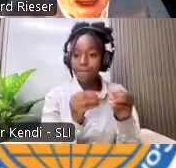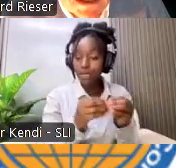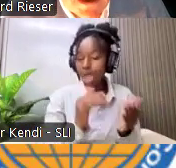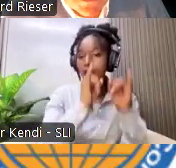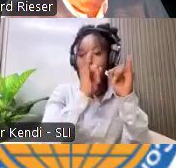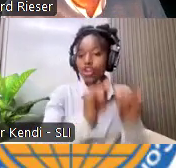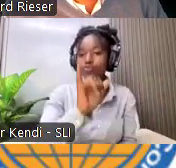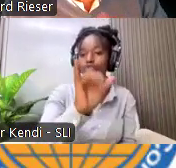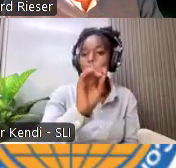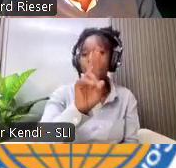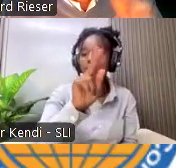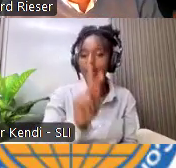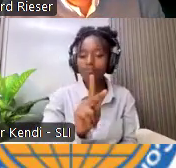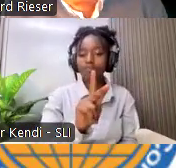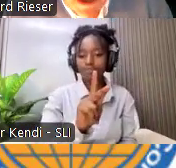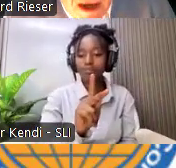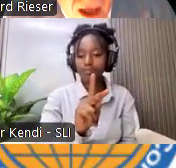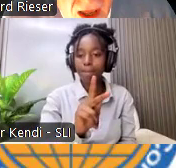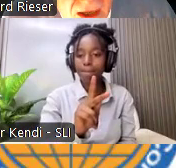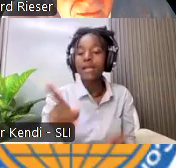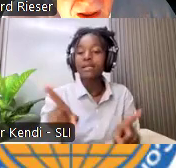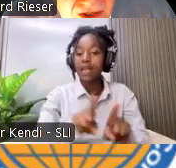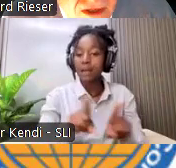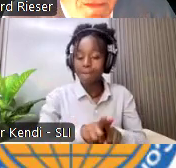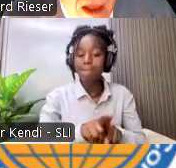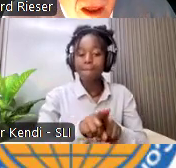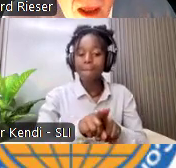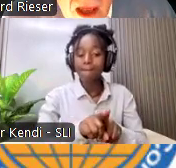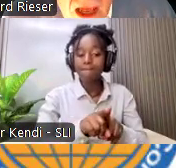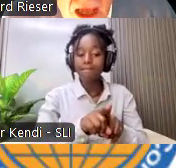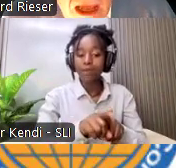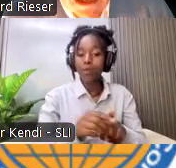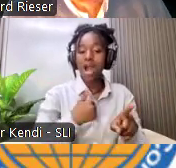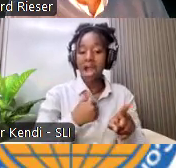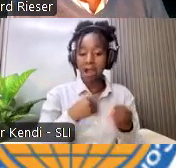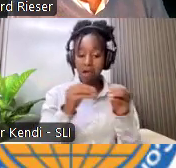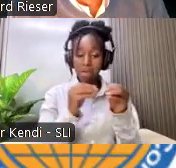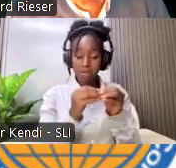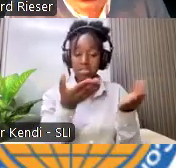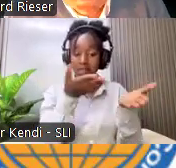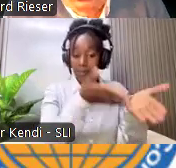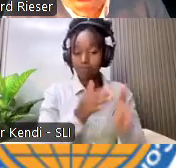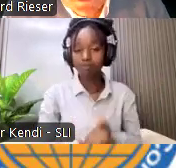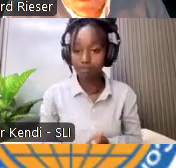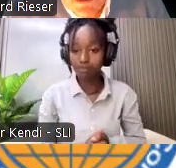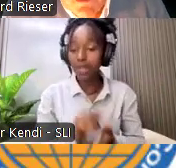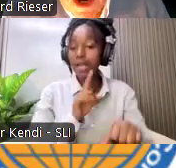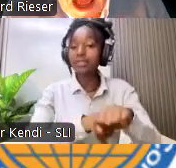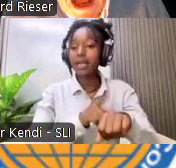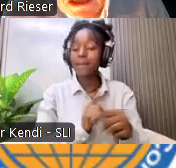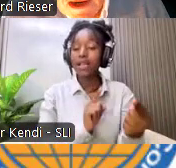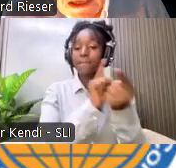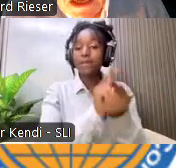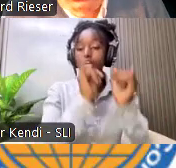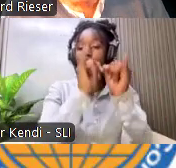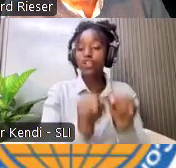takes place, who oversee the UN convention. And so we met in New York and we